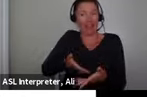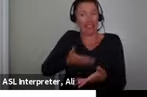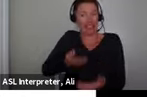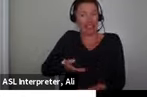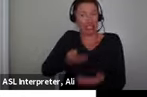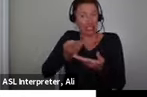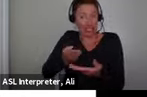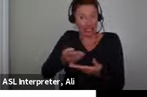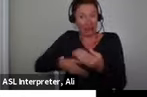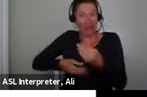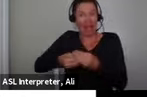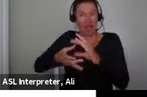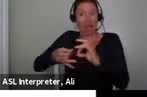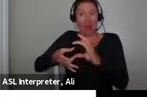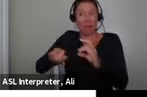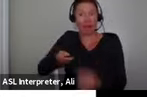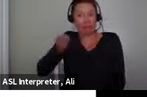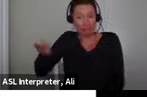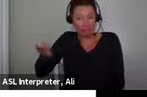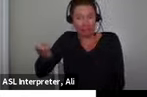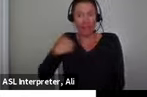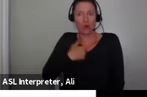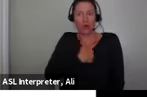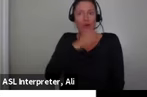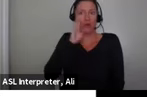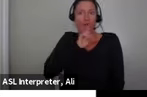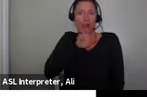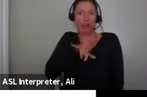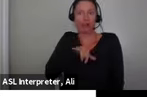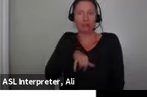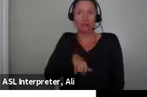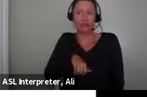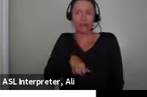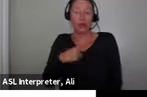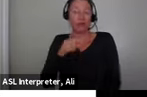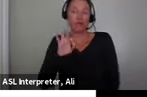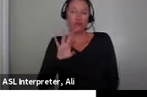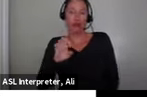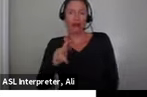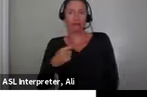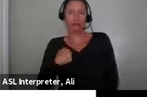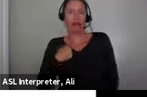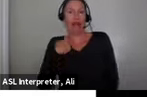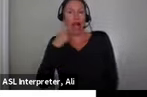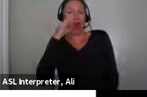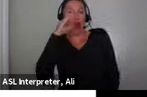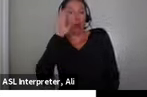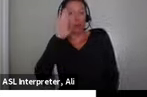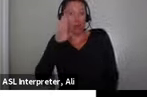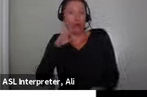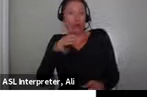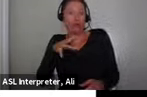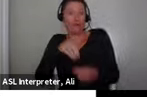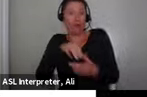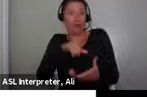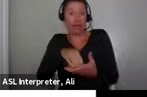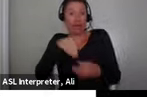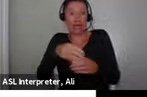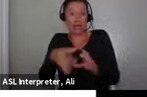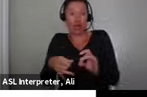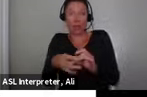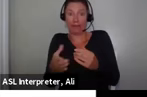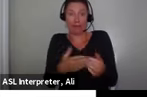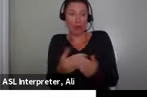will address that. Well, I would hope that you would have this in the comments anyhow. Will you? My question, is